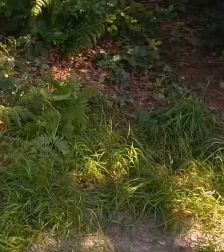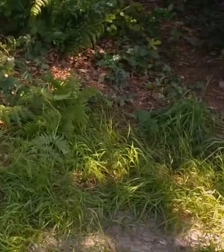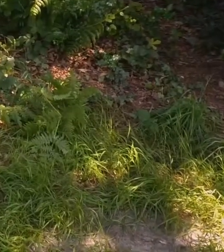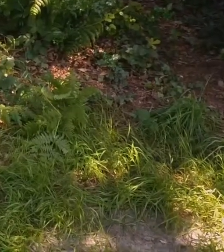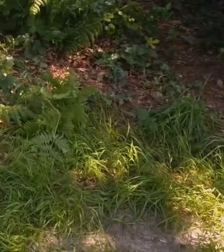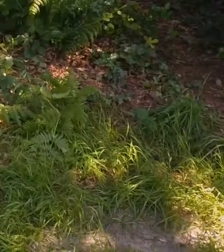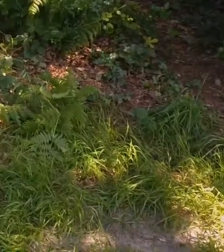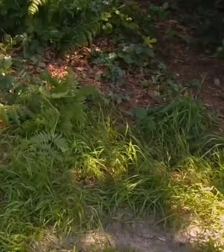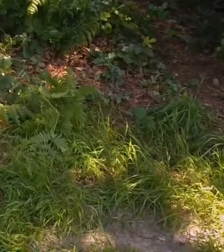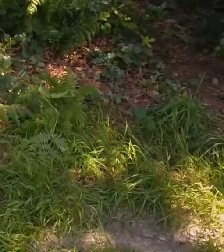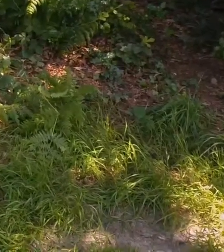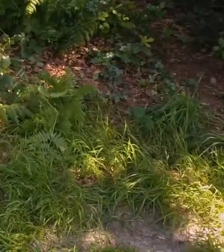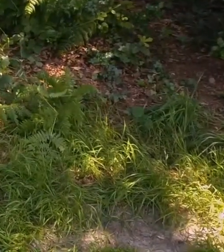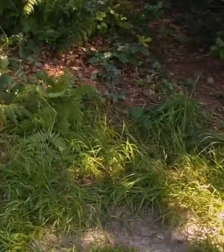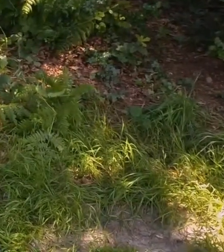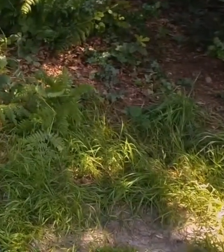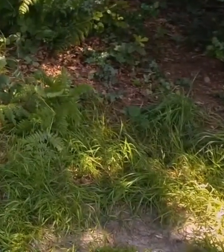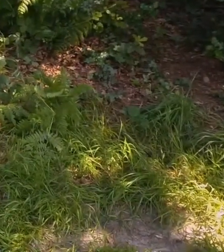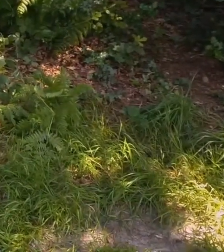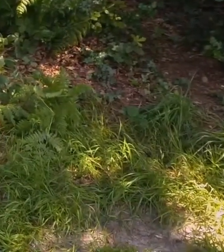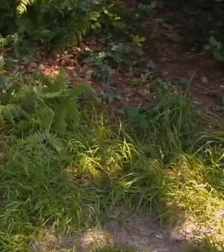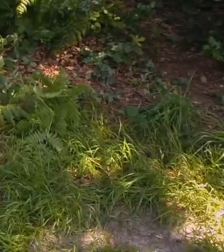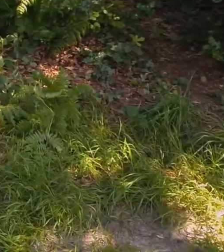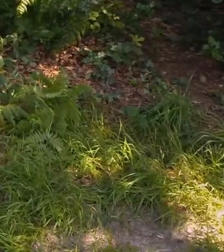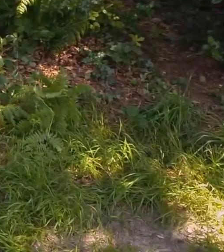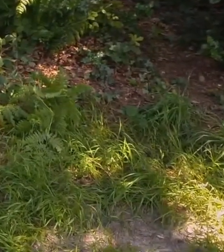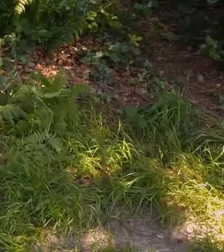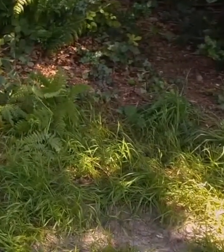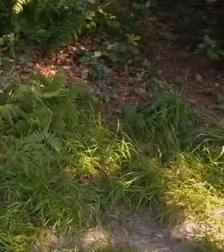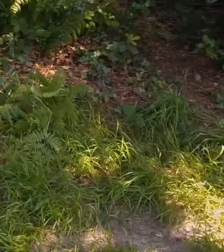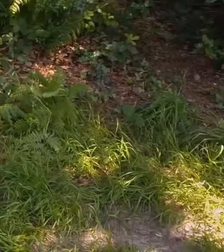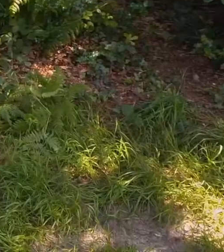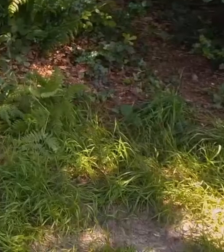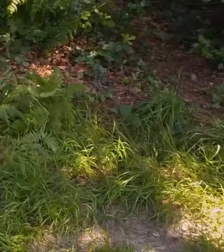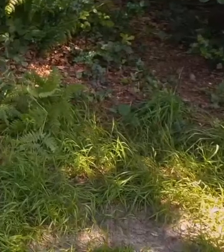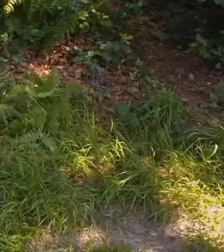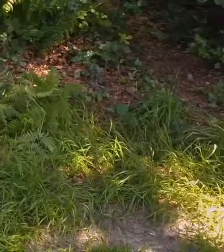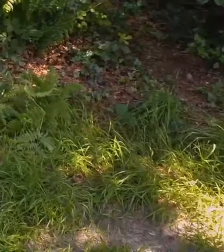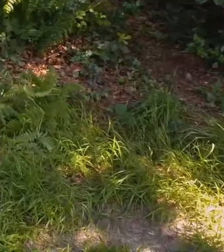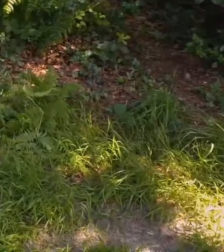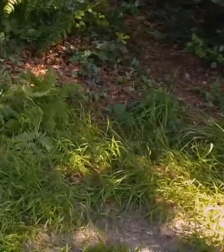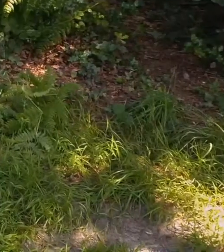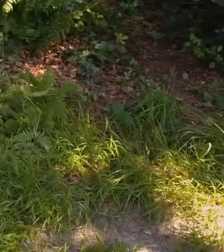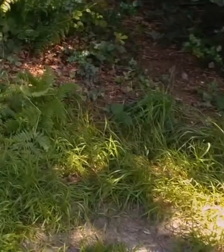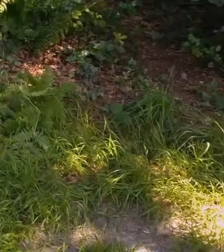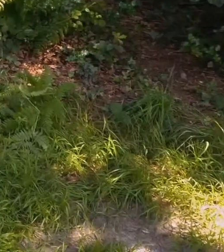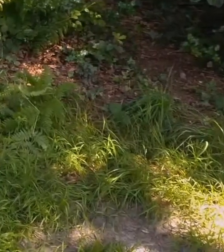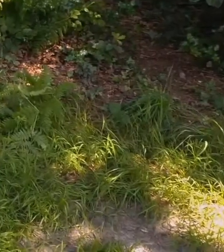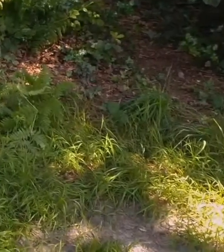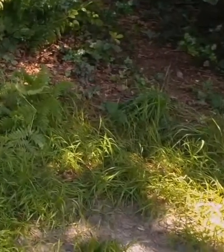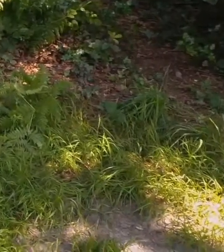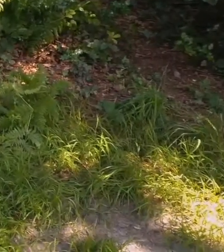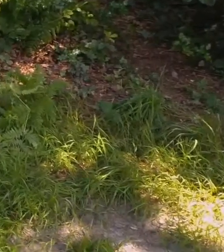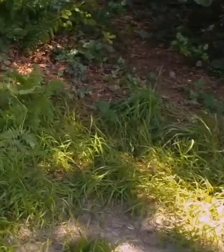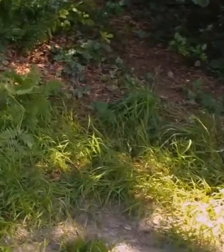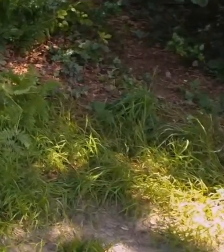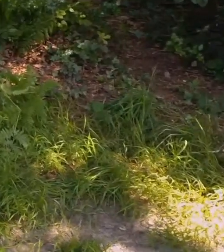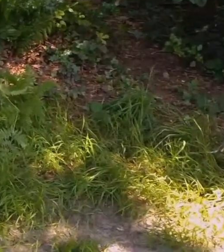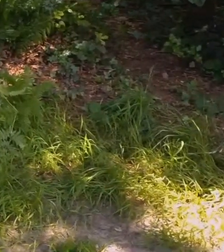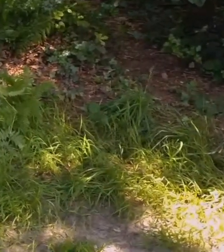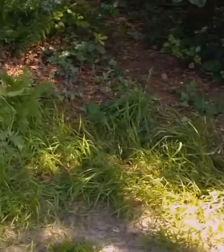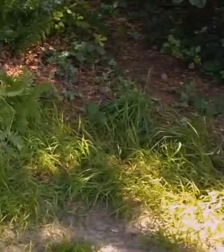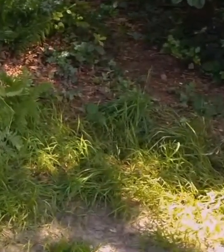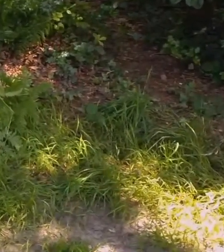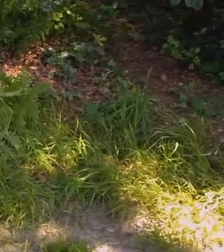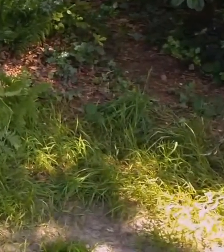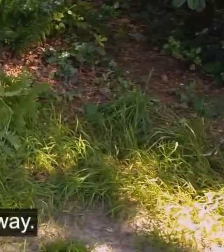time we got there. So the paramedics couldn't see her in the woods where she'd gone. So we got here, I asked them, where's the last time